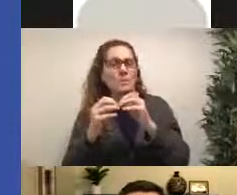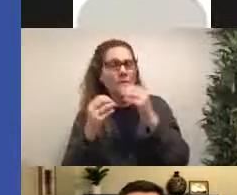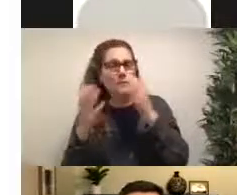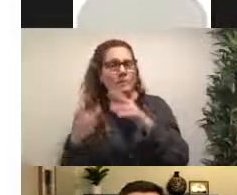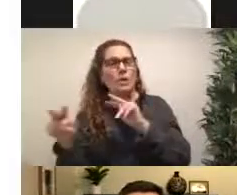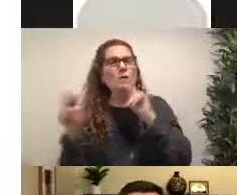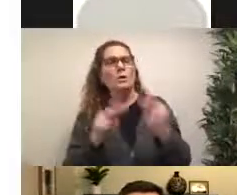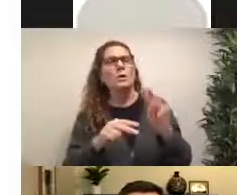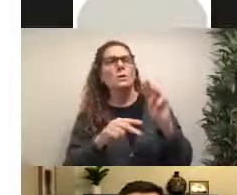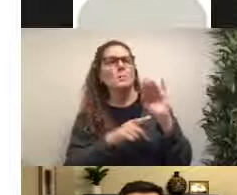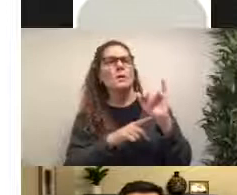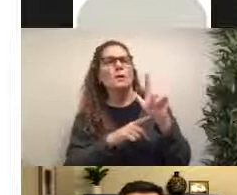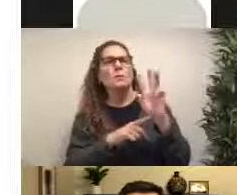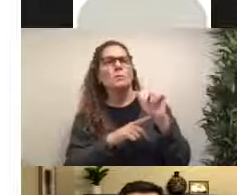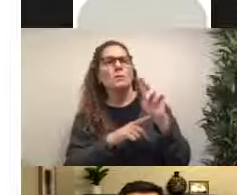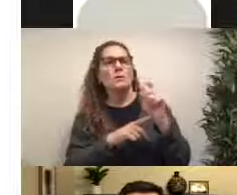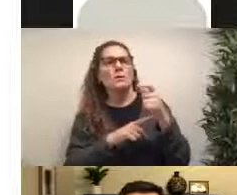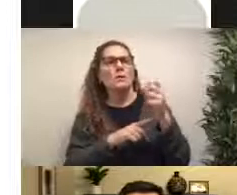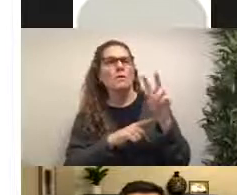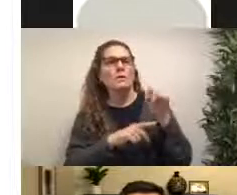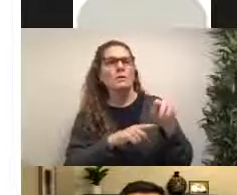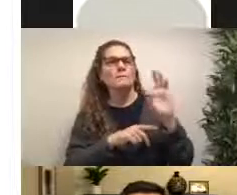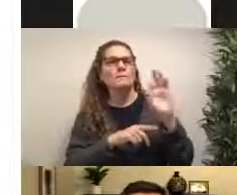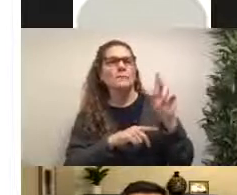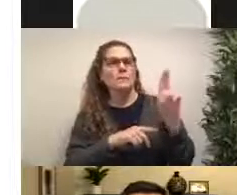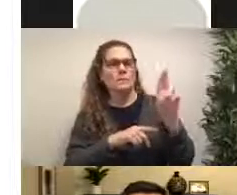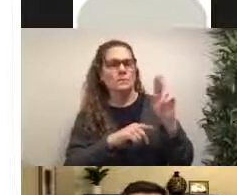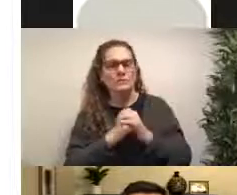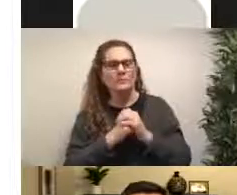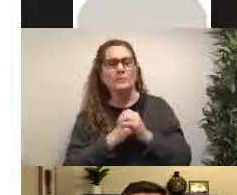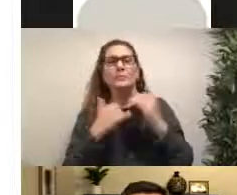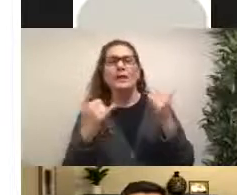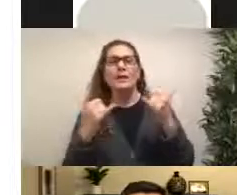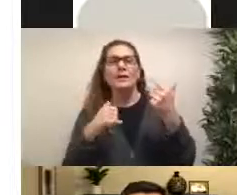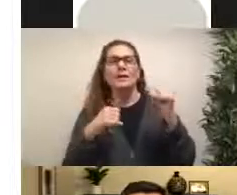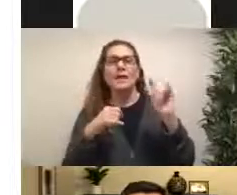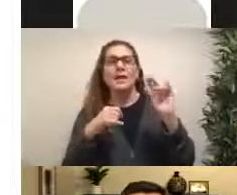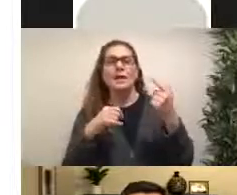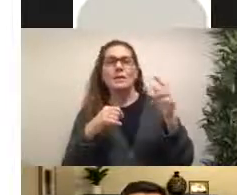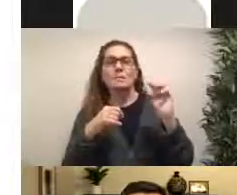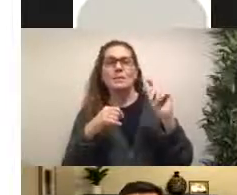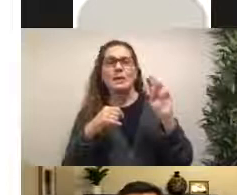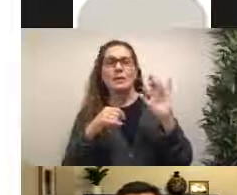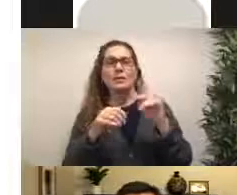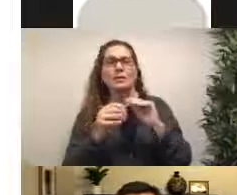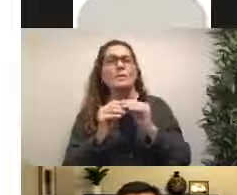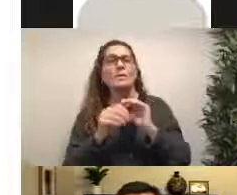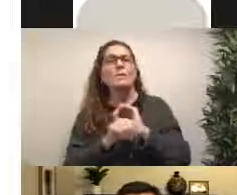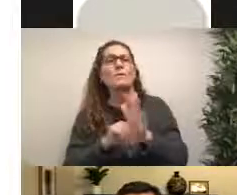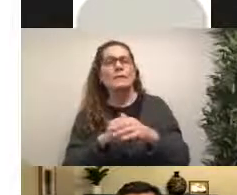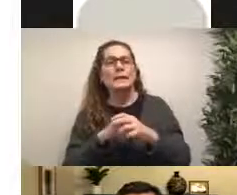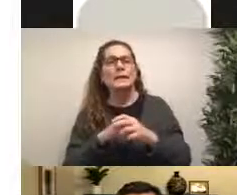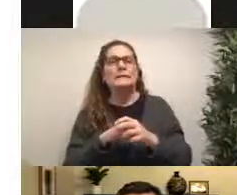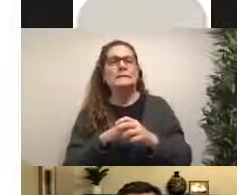on our COVID gating metrics, which continue to be concerning. We remain in the extreme transmission category for